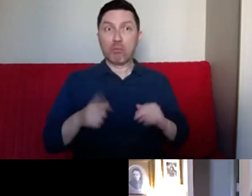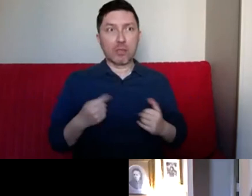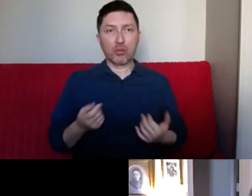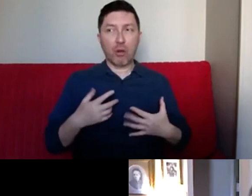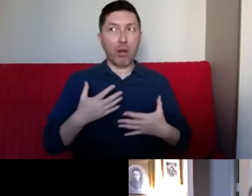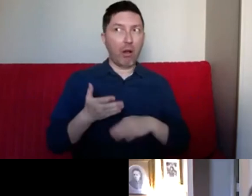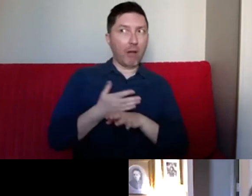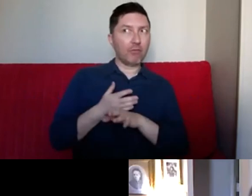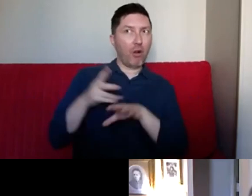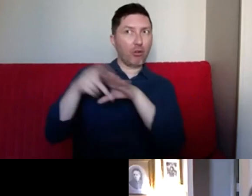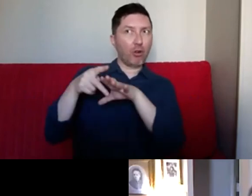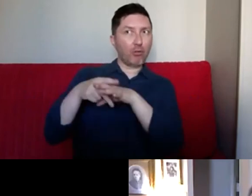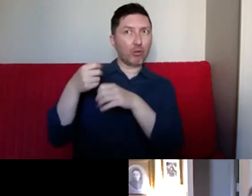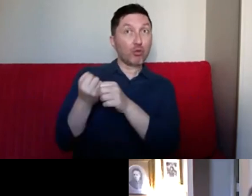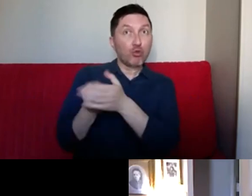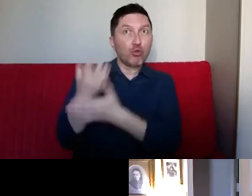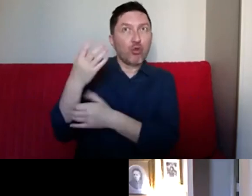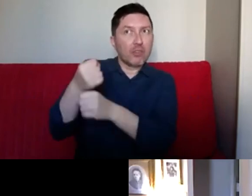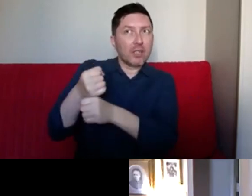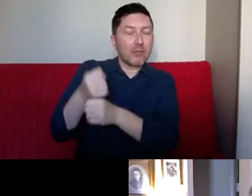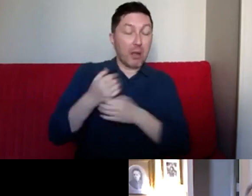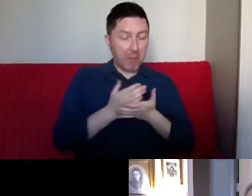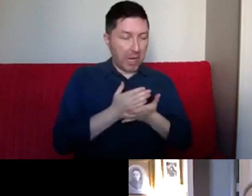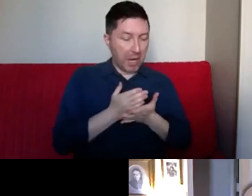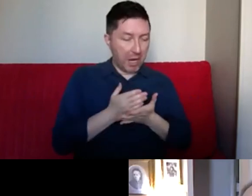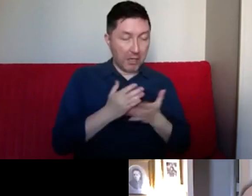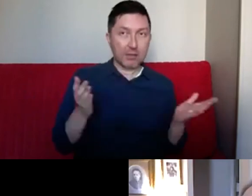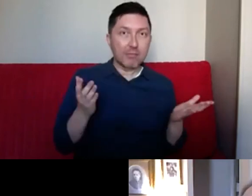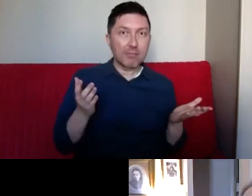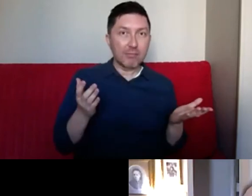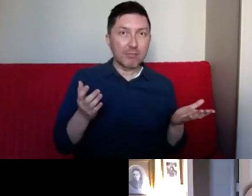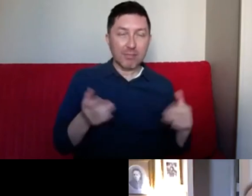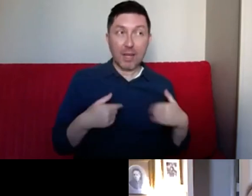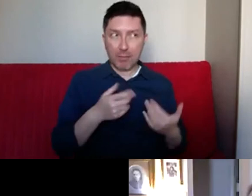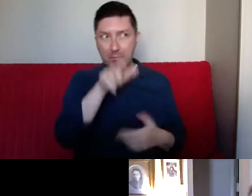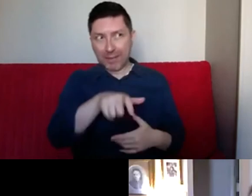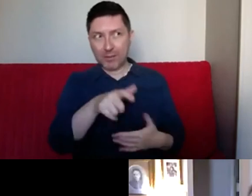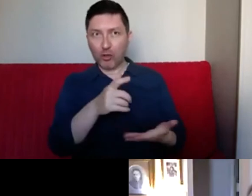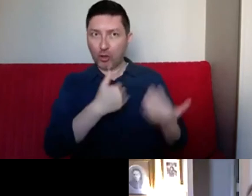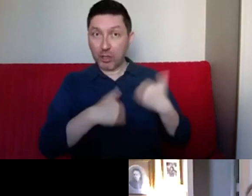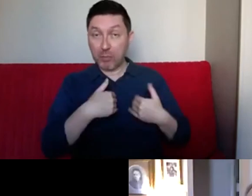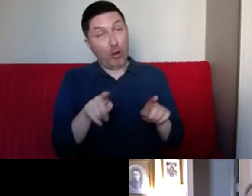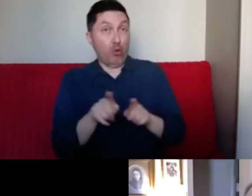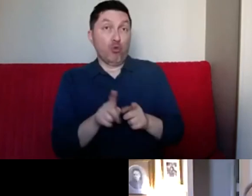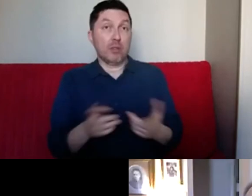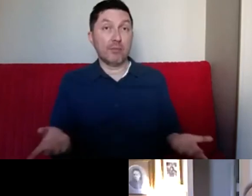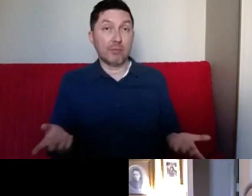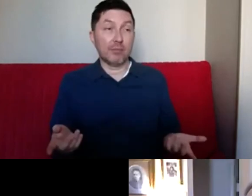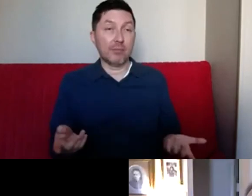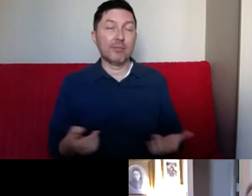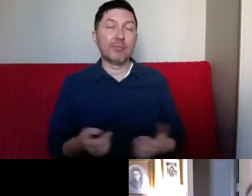that we should go, yes, more into details under this point of view? What can we